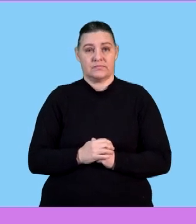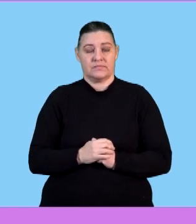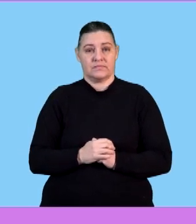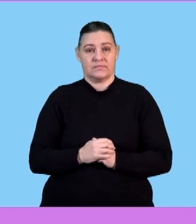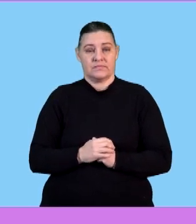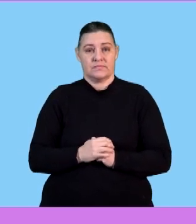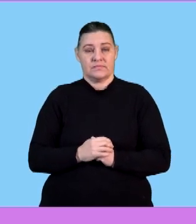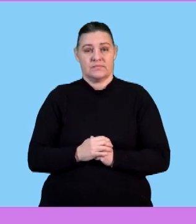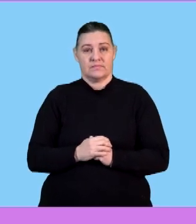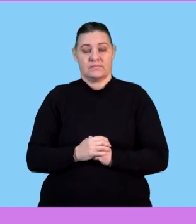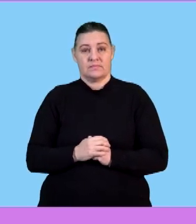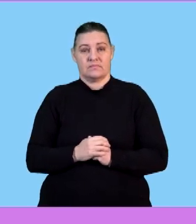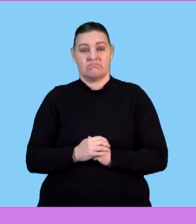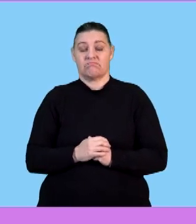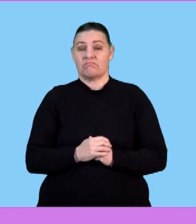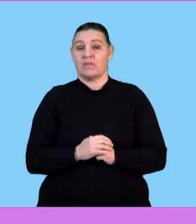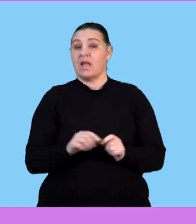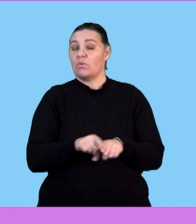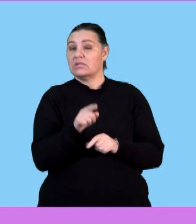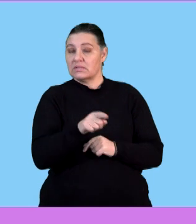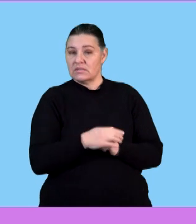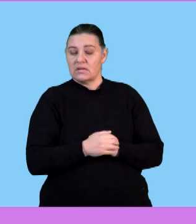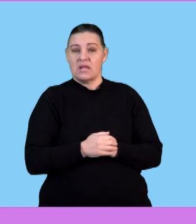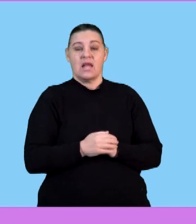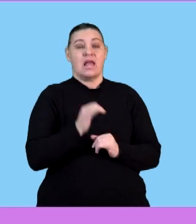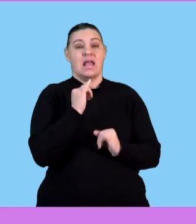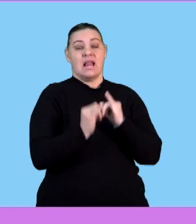And yes, there's space there. And that equals to